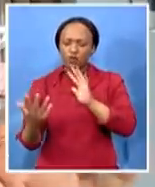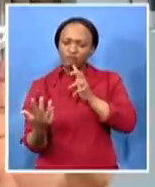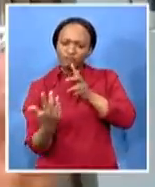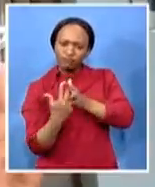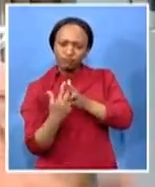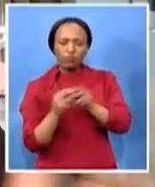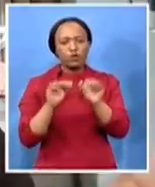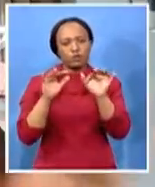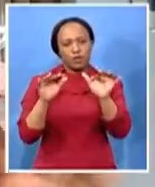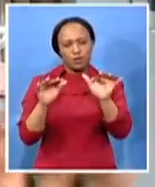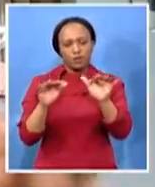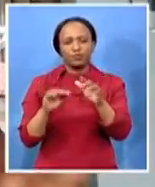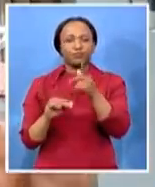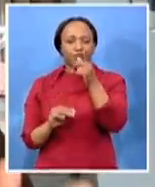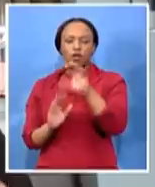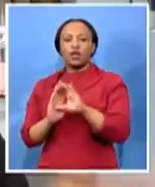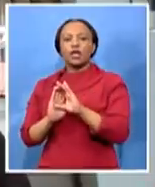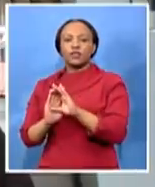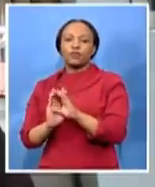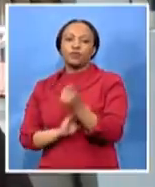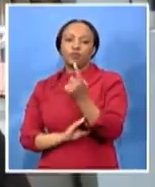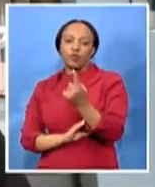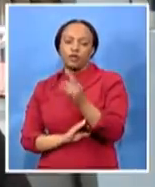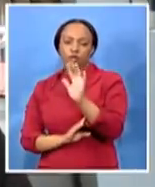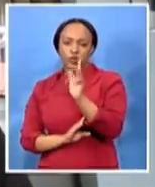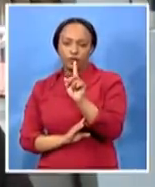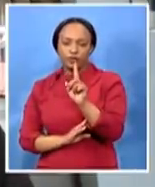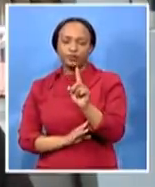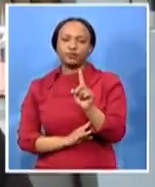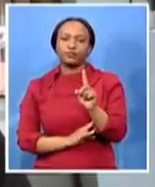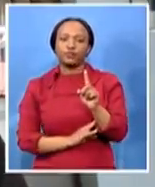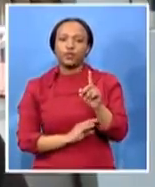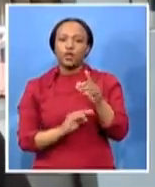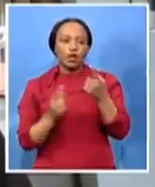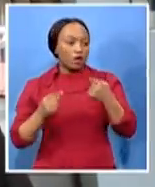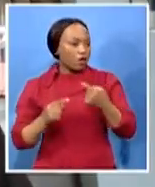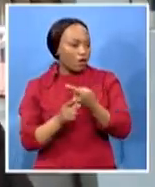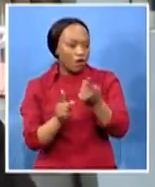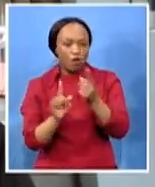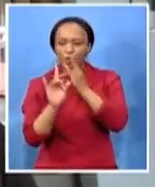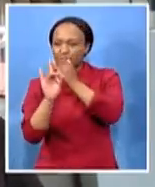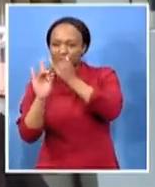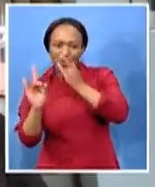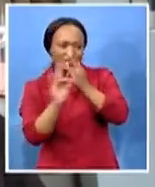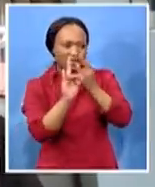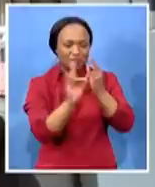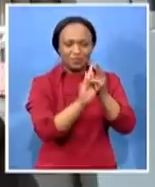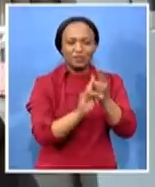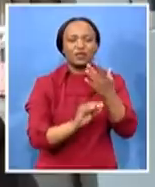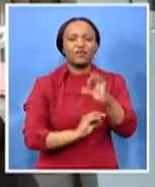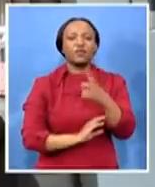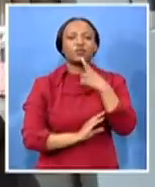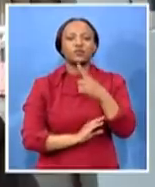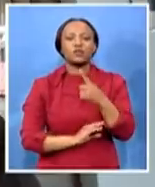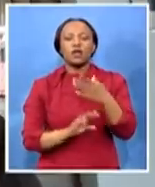all the townships that I know of and he referred to had industrial